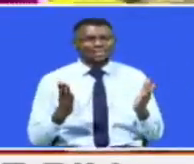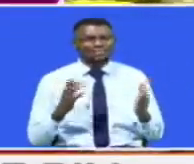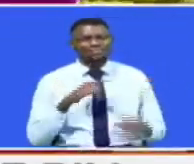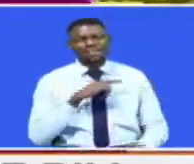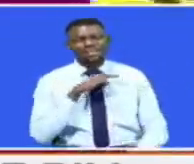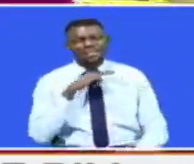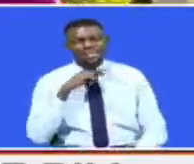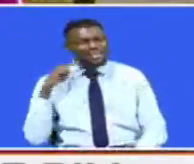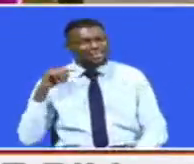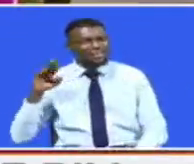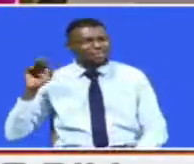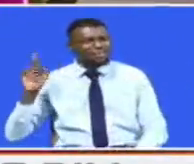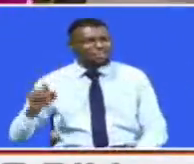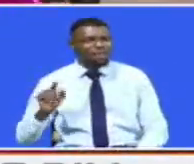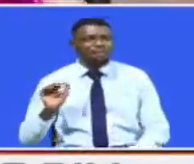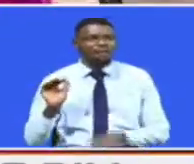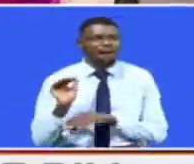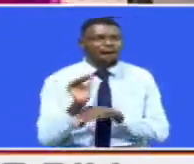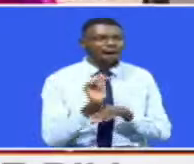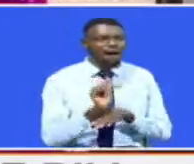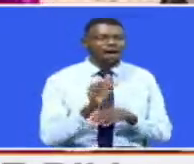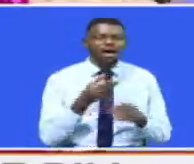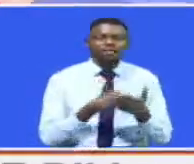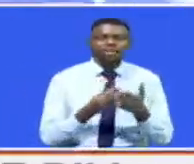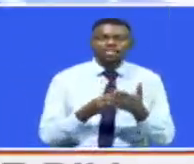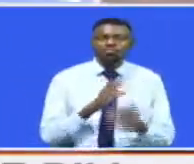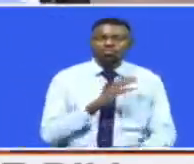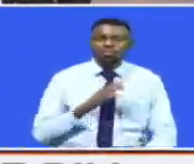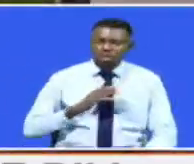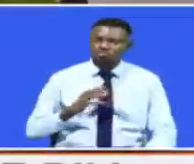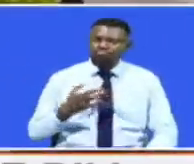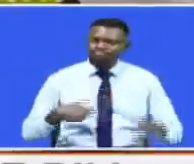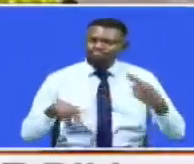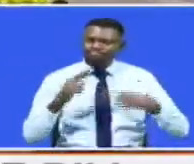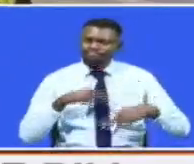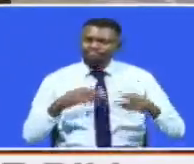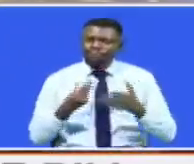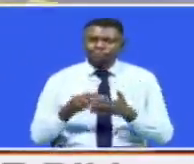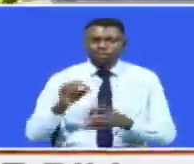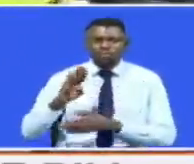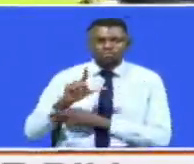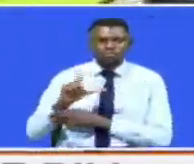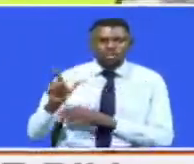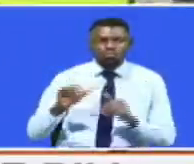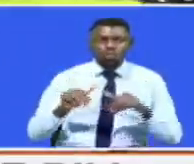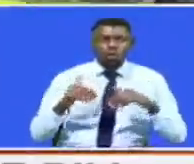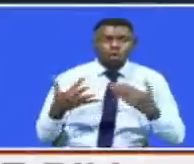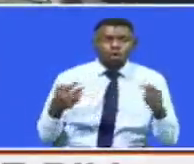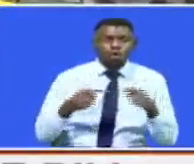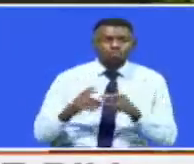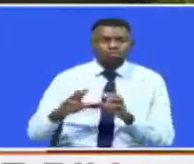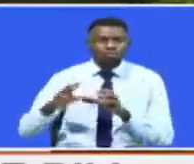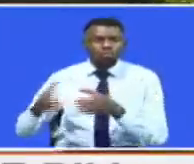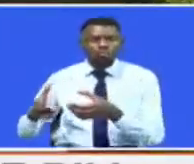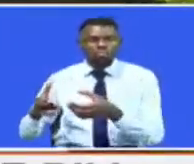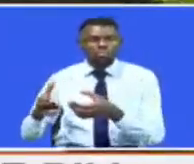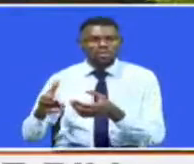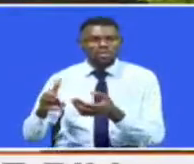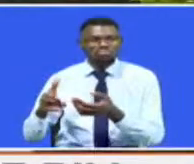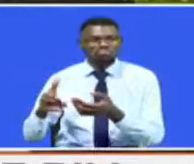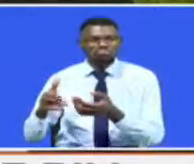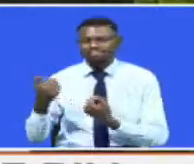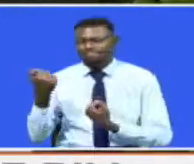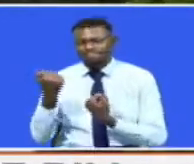urged the National Assembly's Finance Committee to review the finance bill failure, to which those in the opposition will shoot it down. I'm going to vote